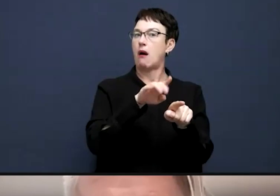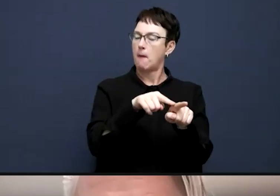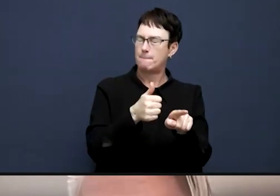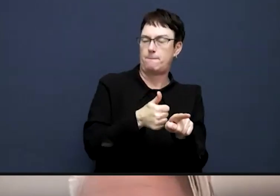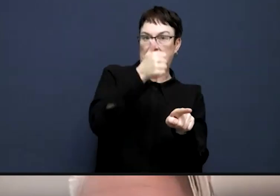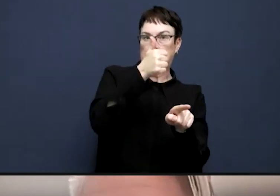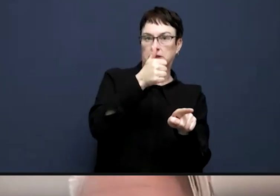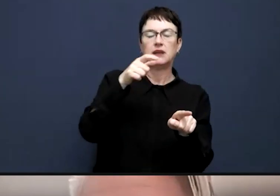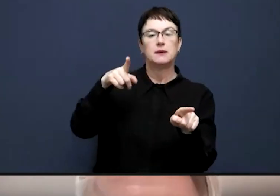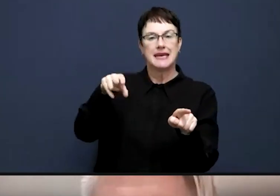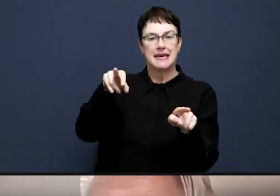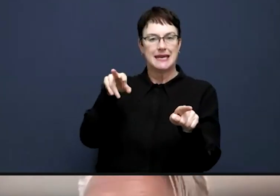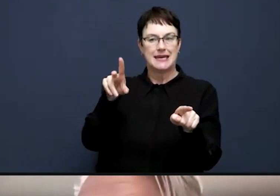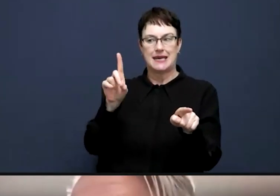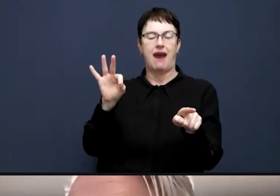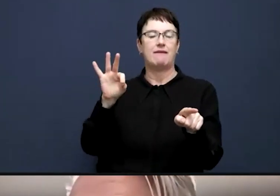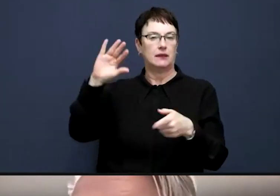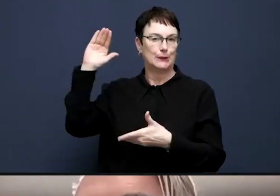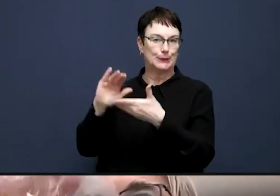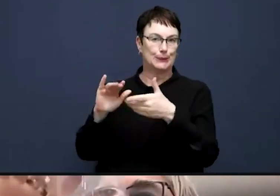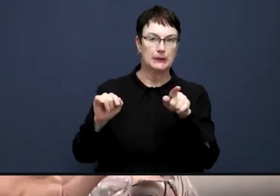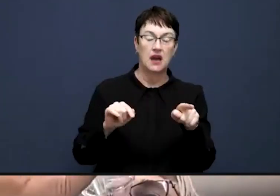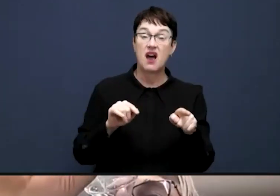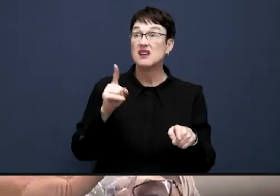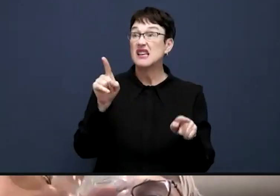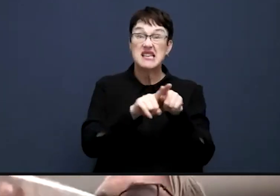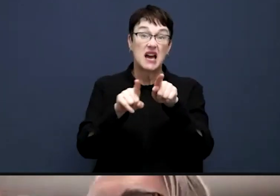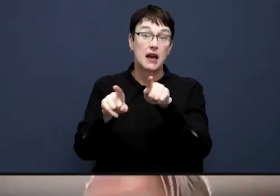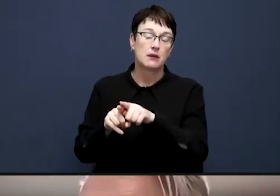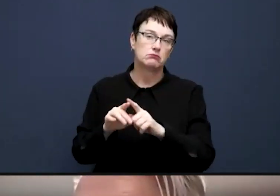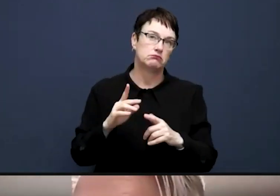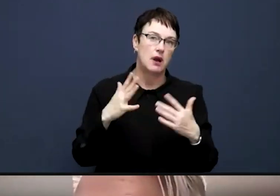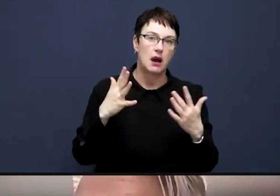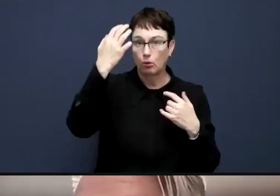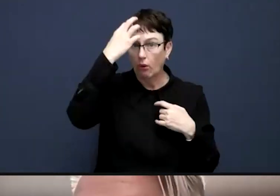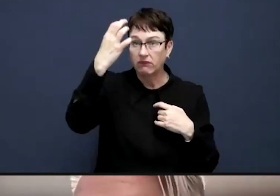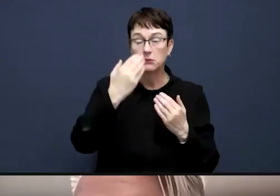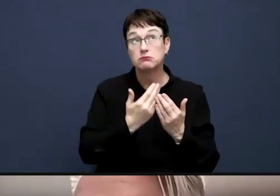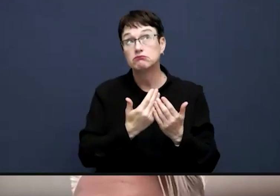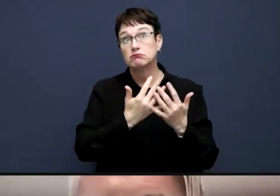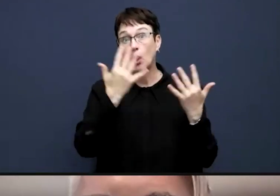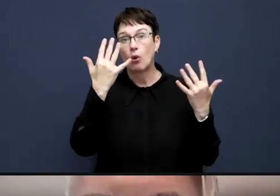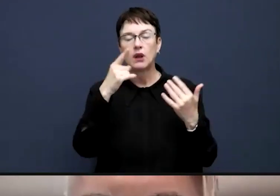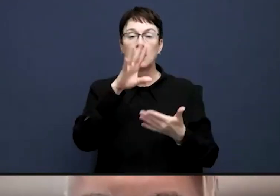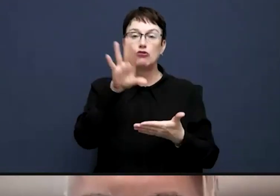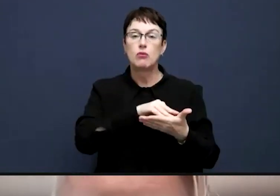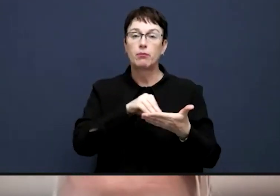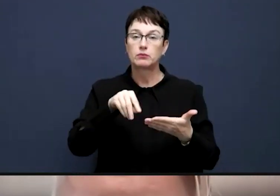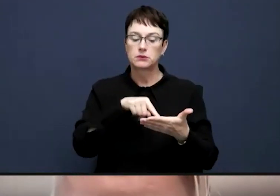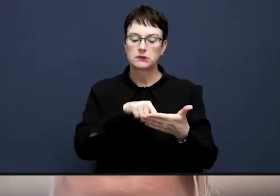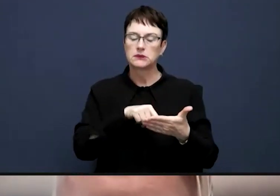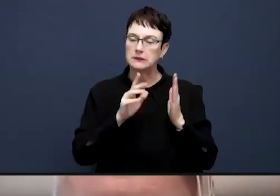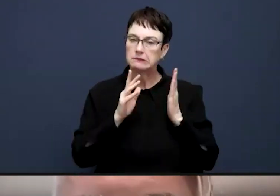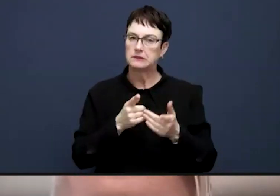I believe most of them, except for annual reports and fancy reports like that, many of the documents could be replaced by